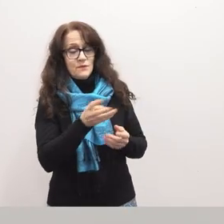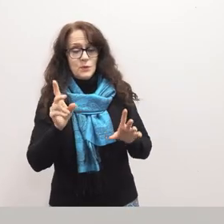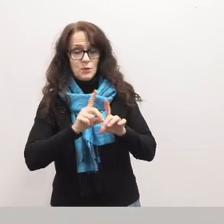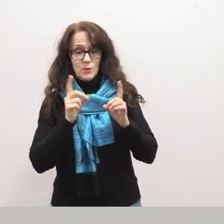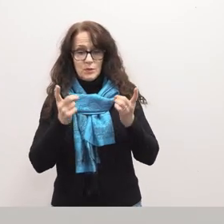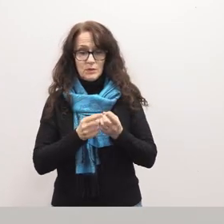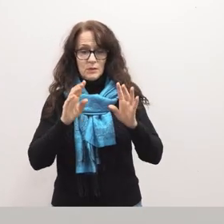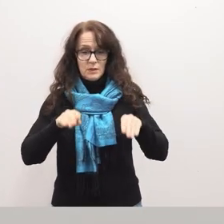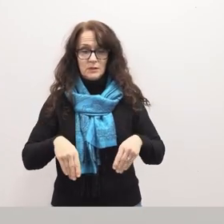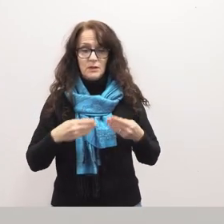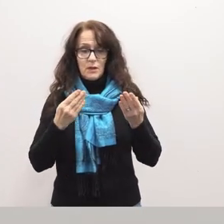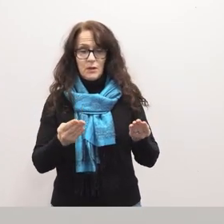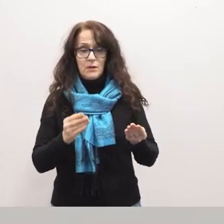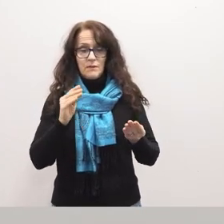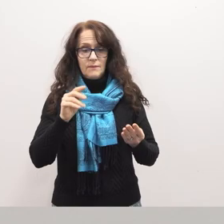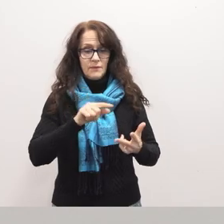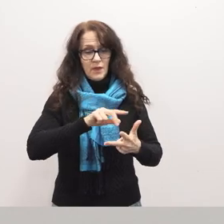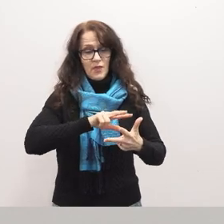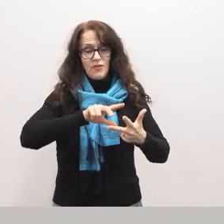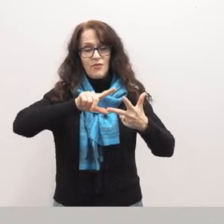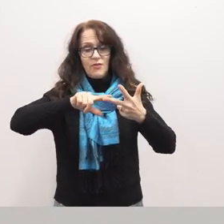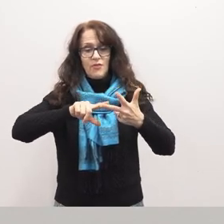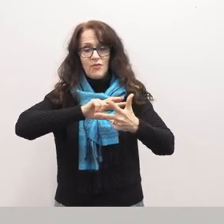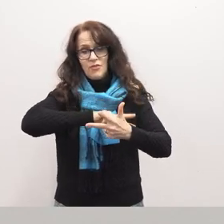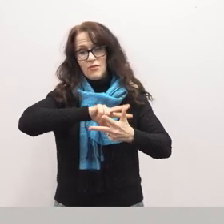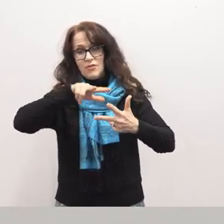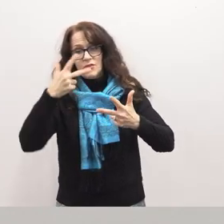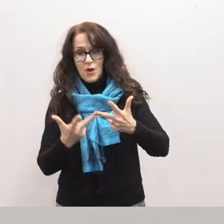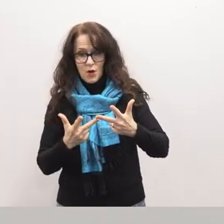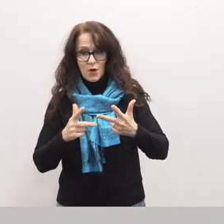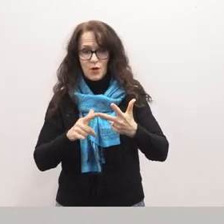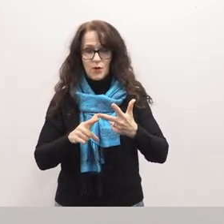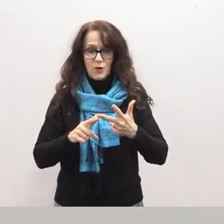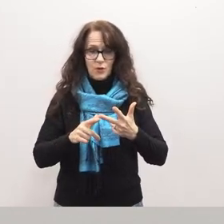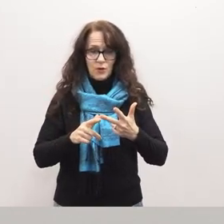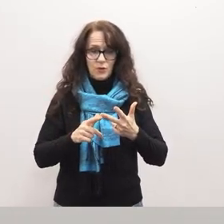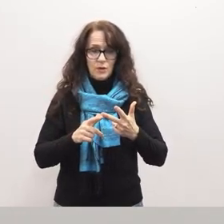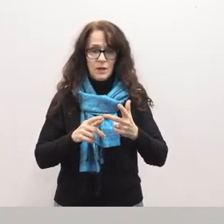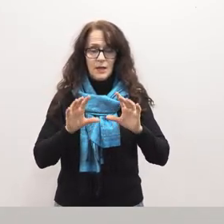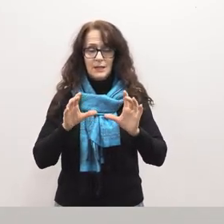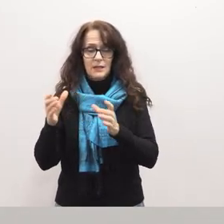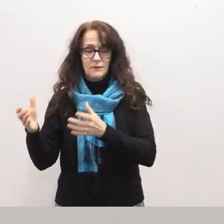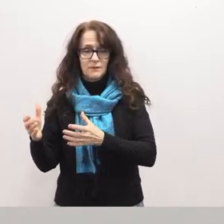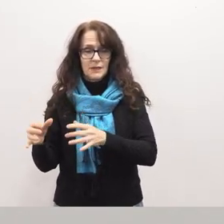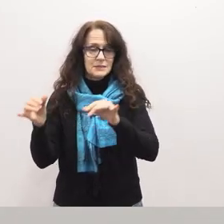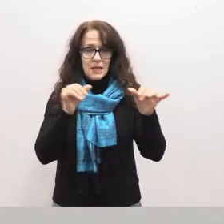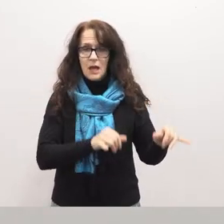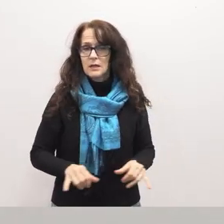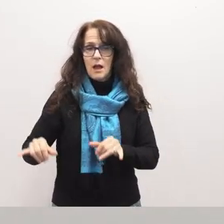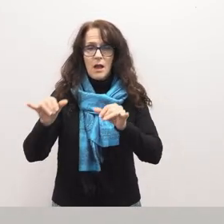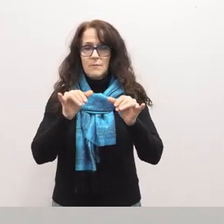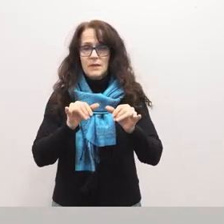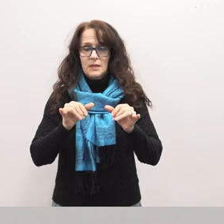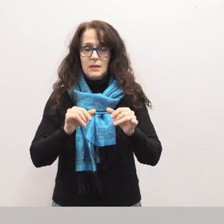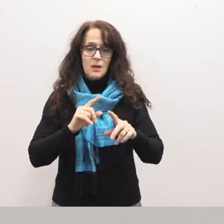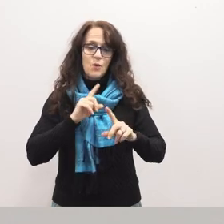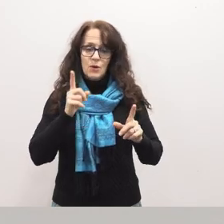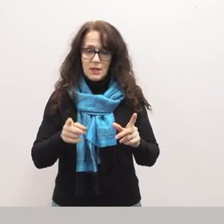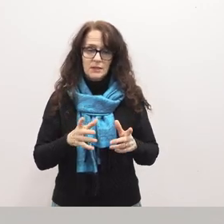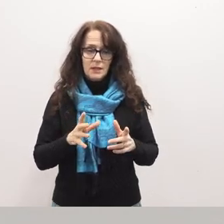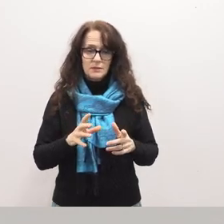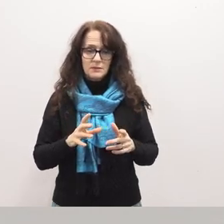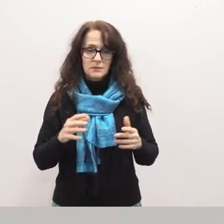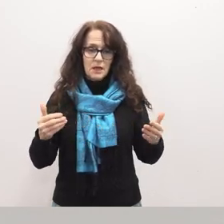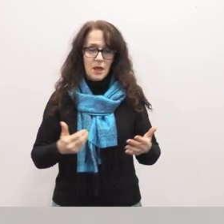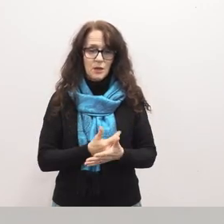is offering this as an alternative pathway to reclassification. This is not a common approach that all districts have adopted, so it really does put us in